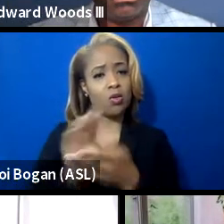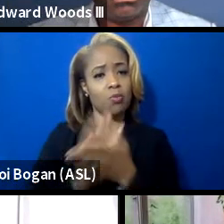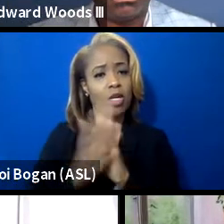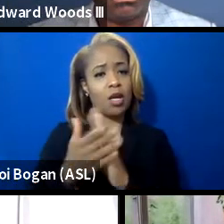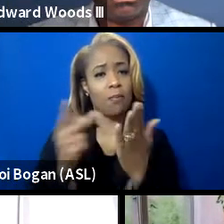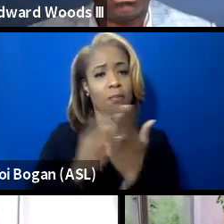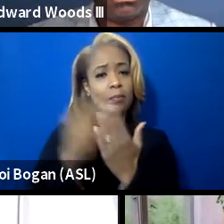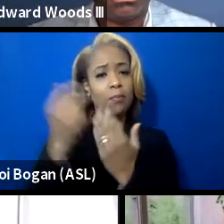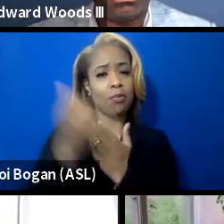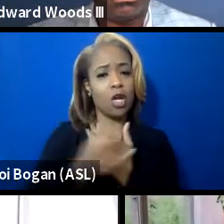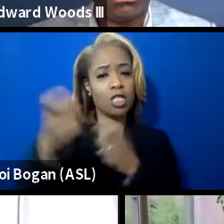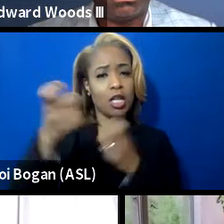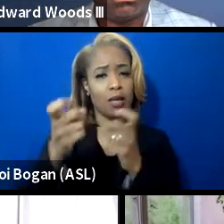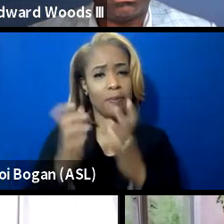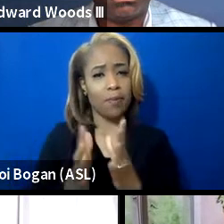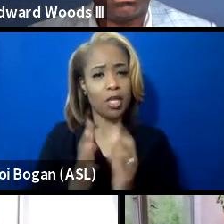management